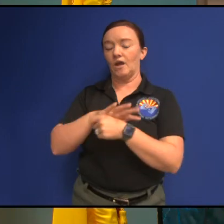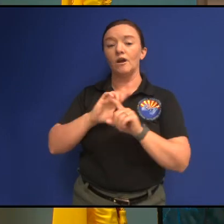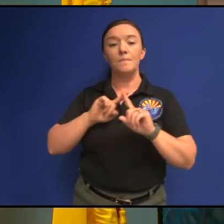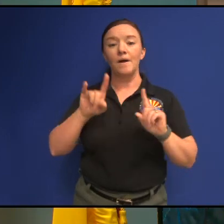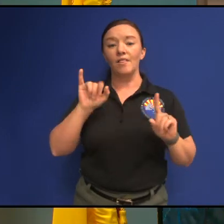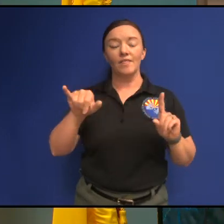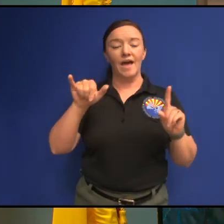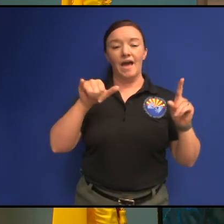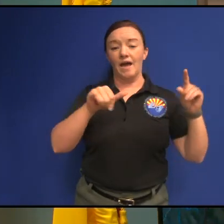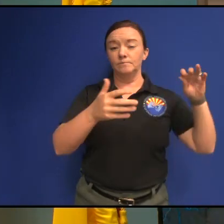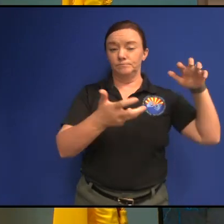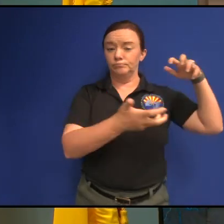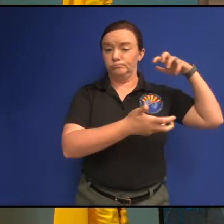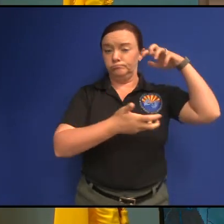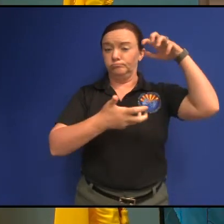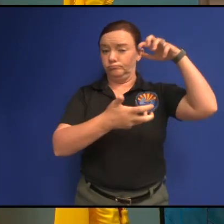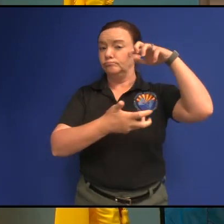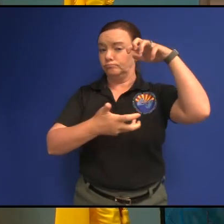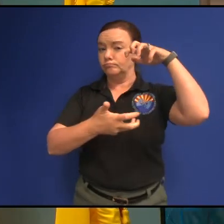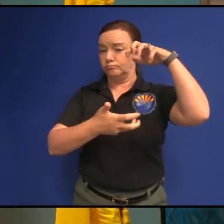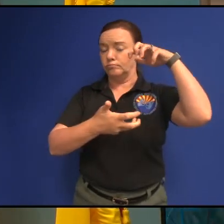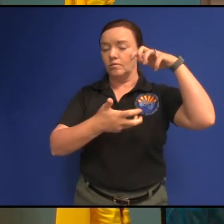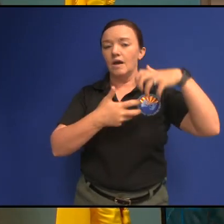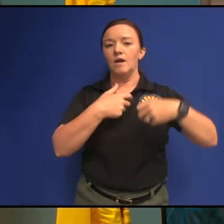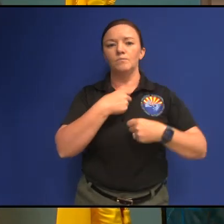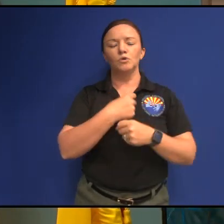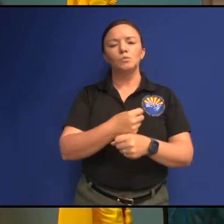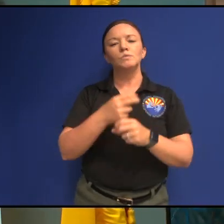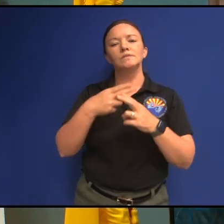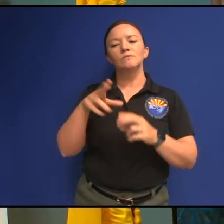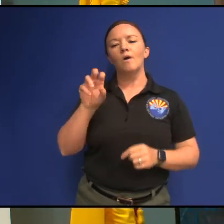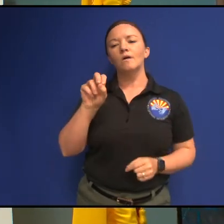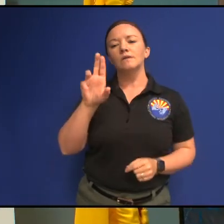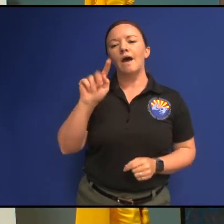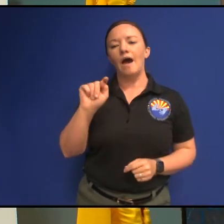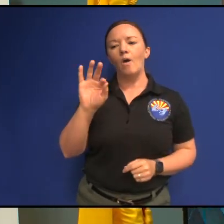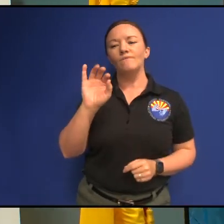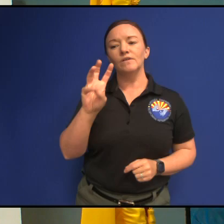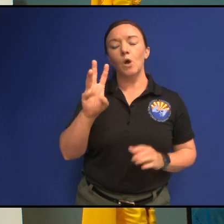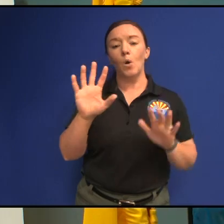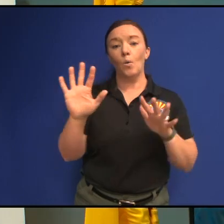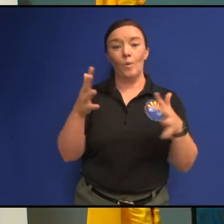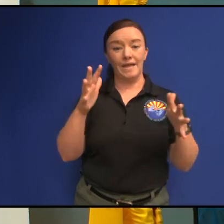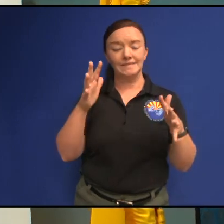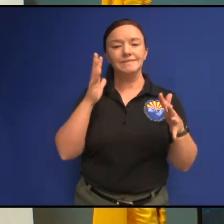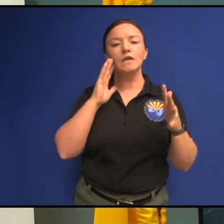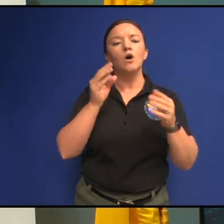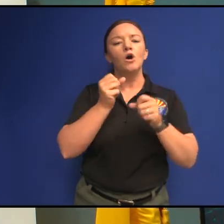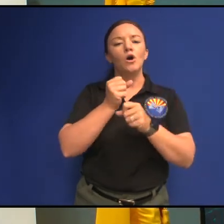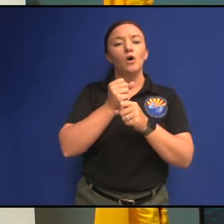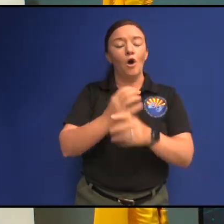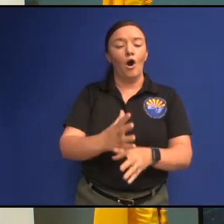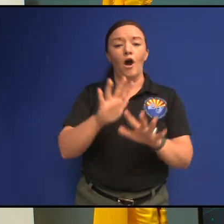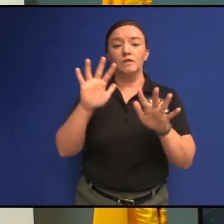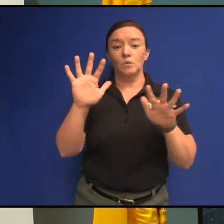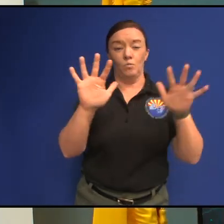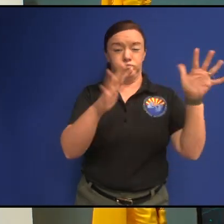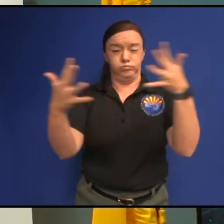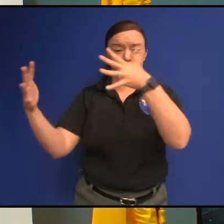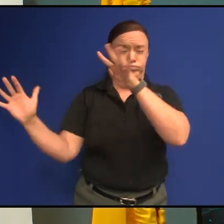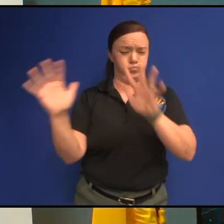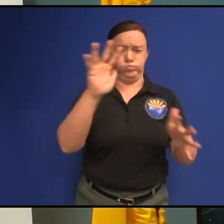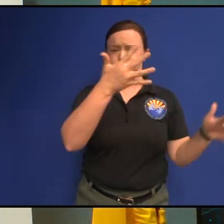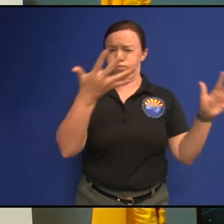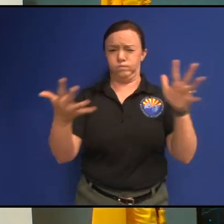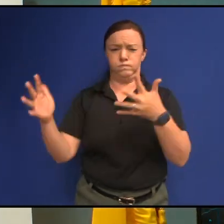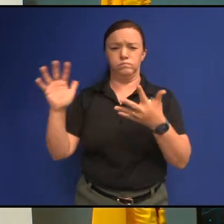storm over its area, it produces outflow that pushes in all directions. So let's go to our next satellite, and you'll see what that looks like. This is